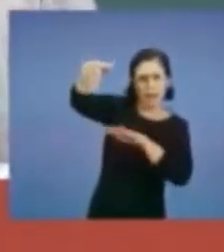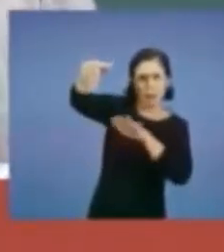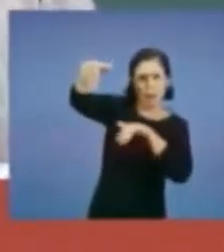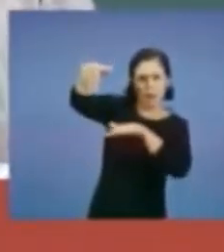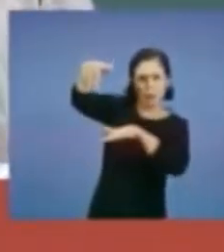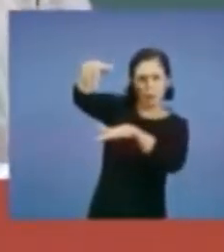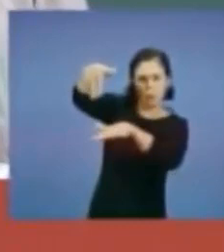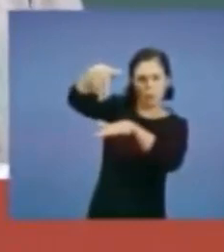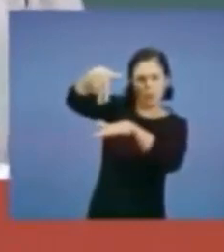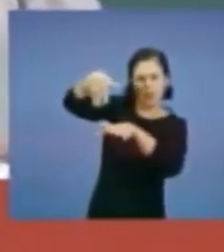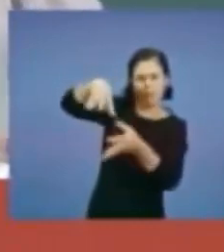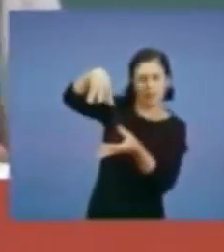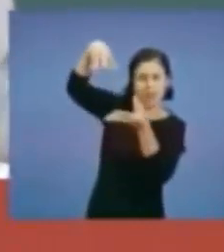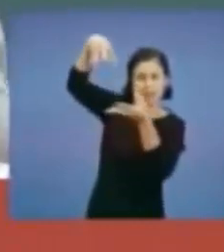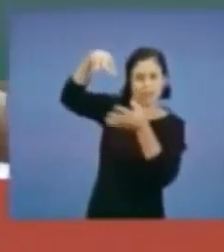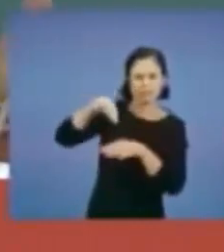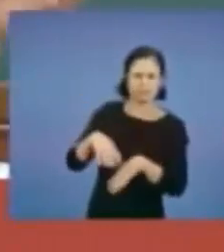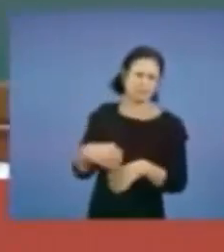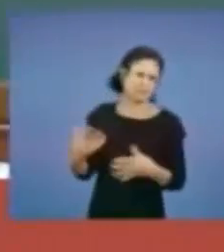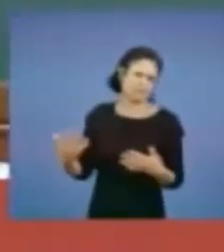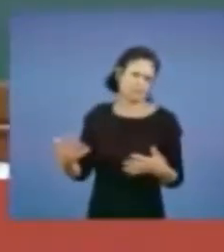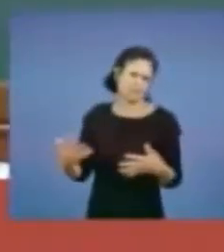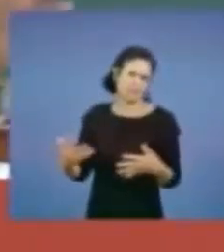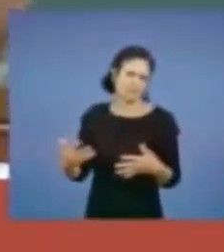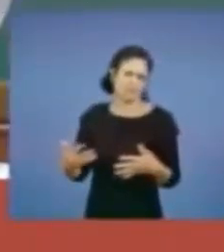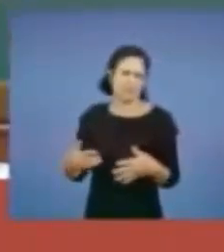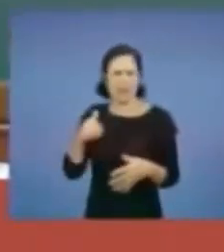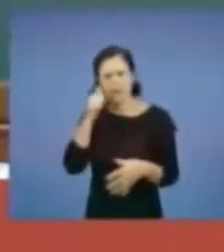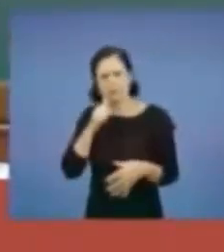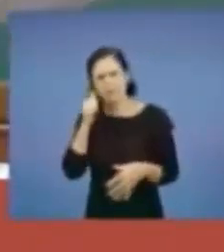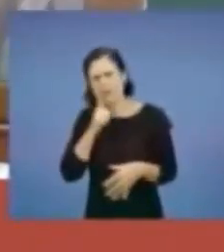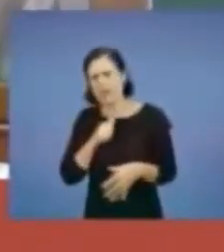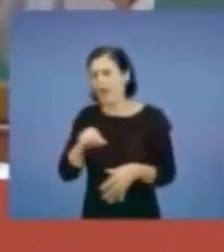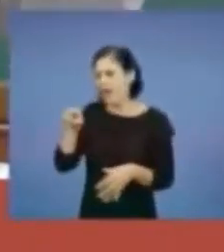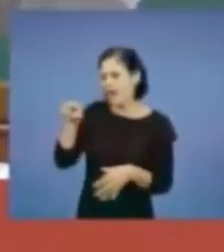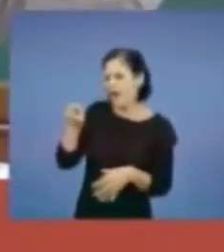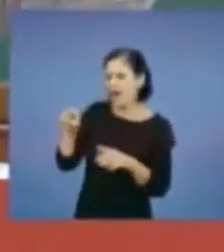suffered so much. This is just speech.